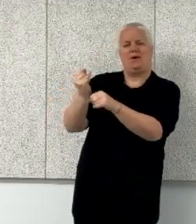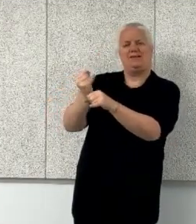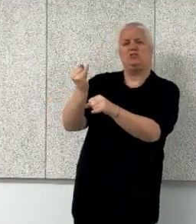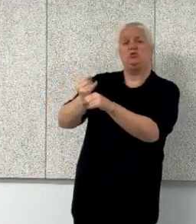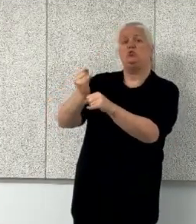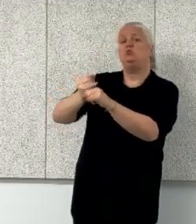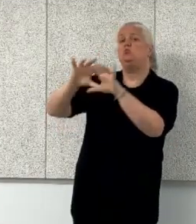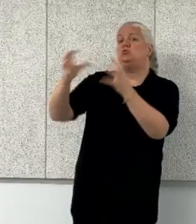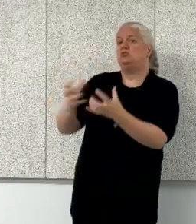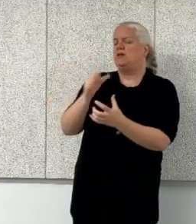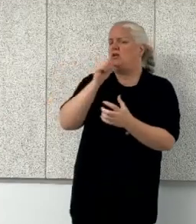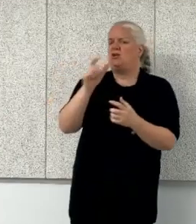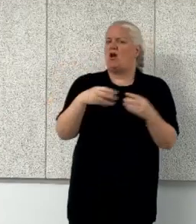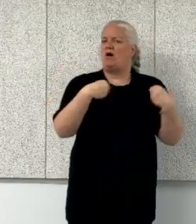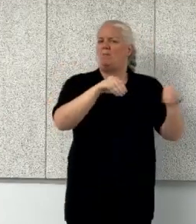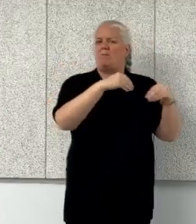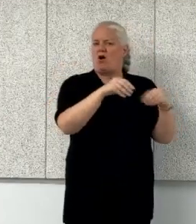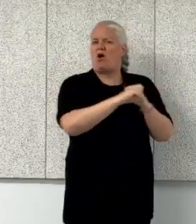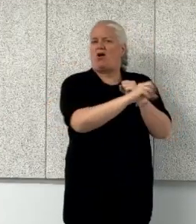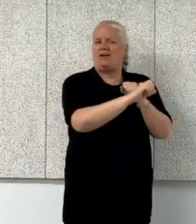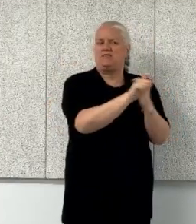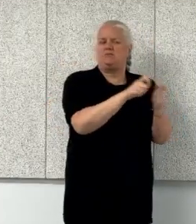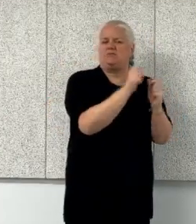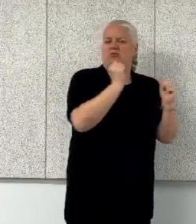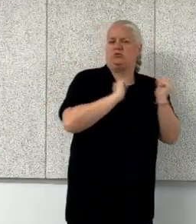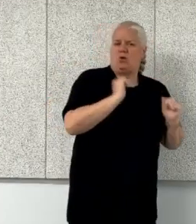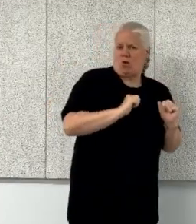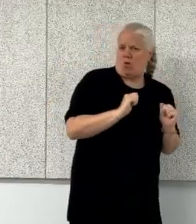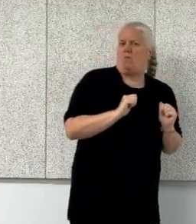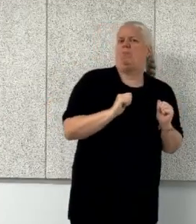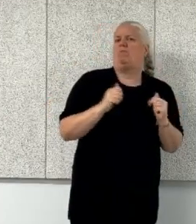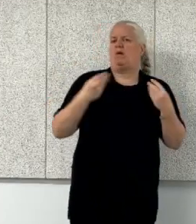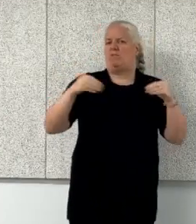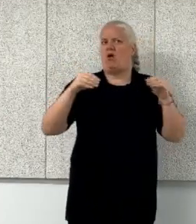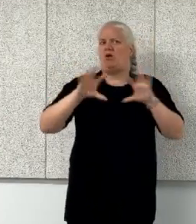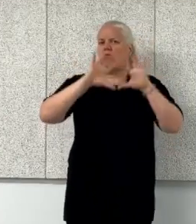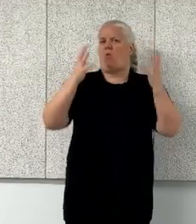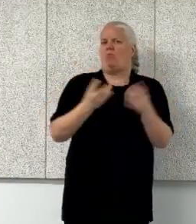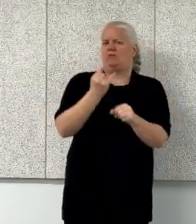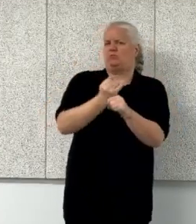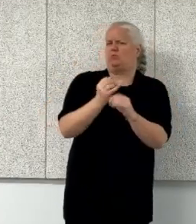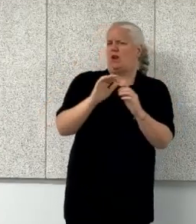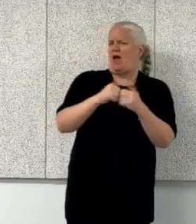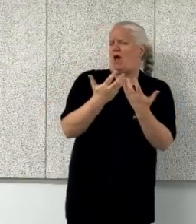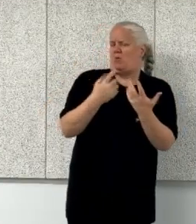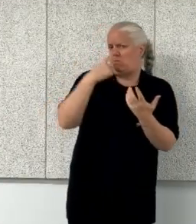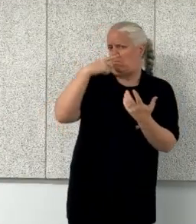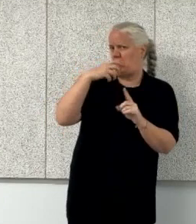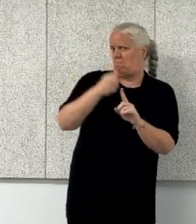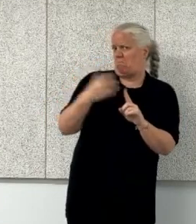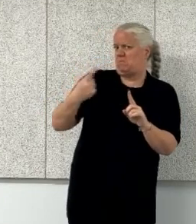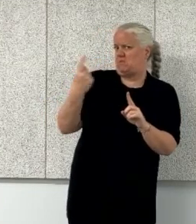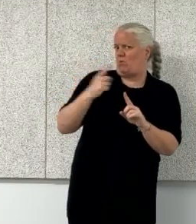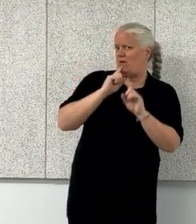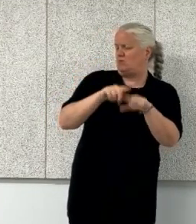show? How do you think? And so I'm hearing that that's part of it. Mm-hmm. Does anybody want to expand on how you are thinking about